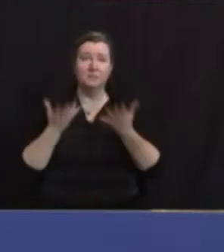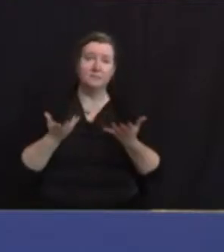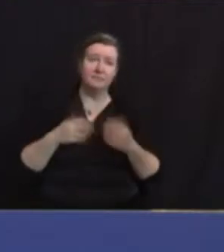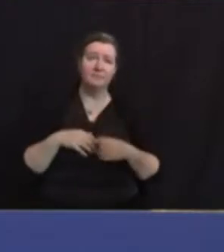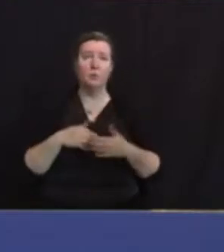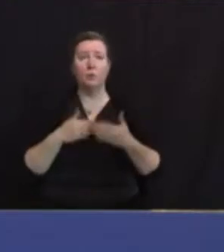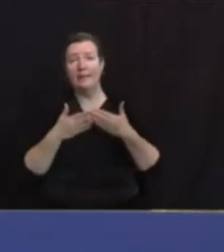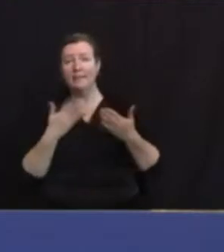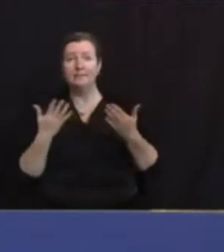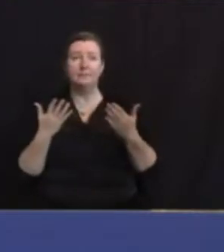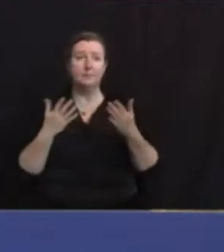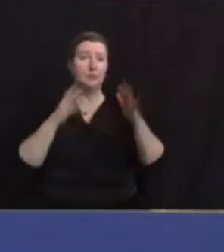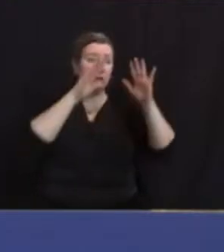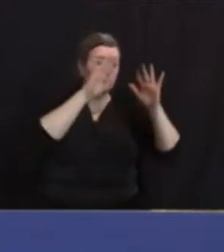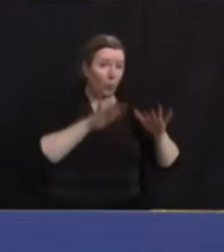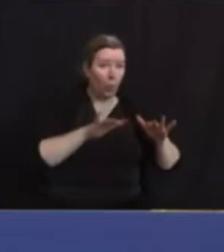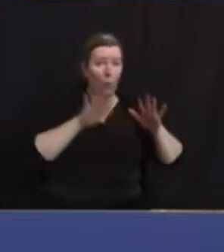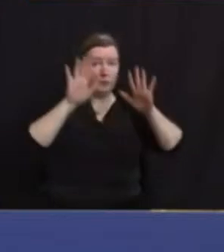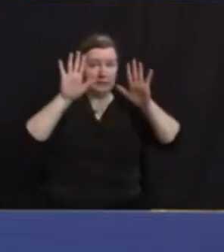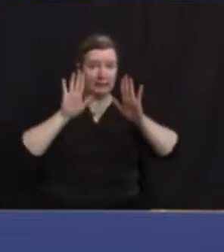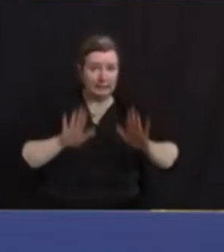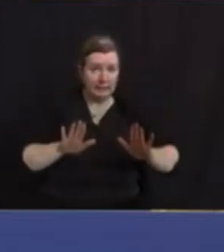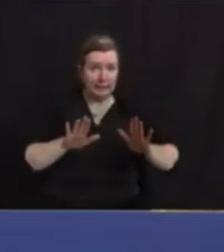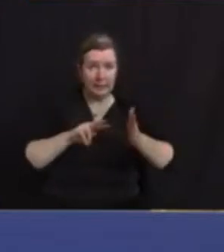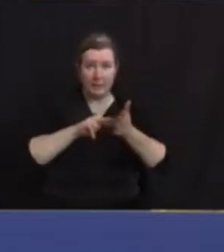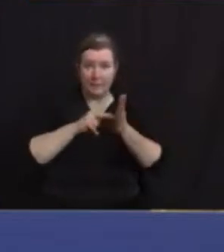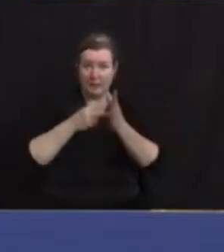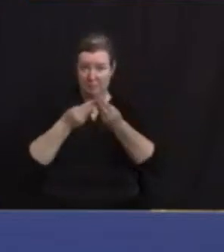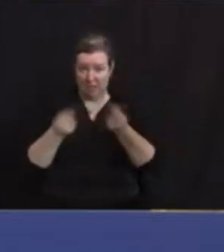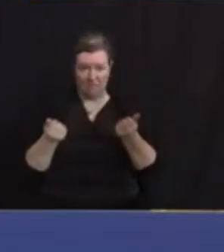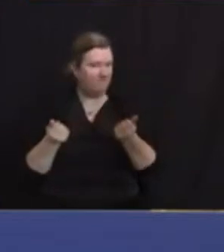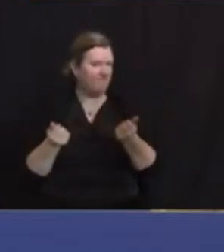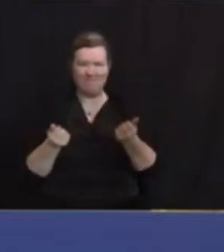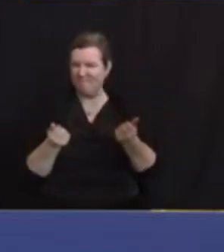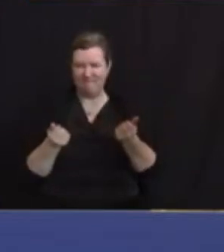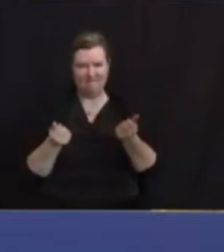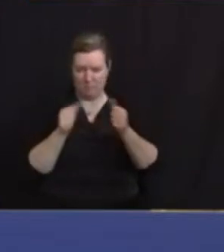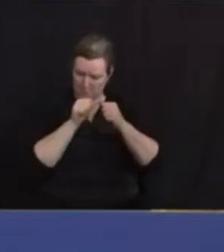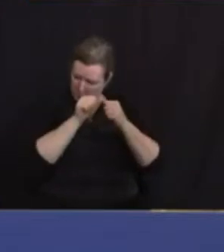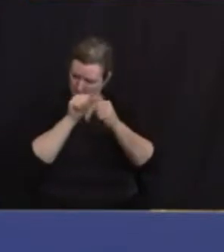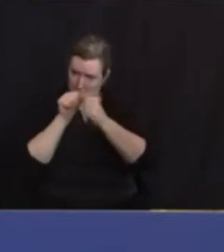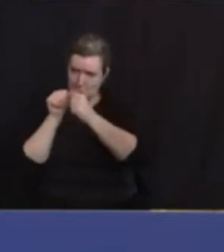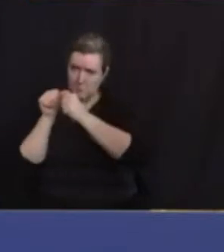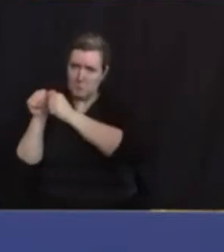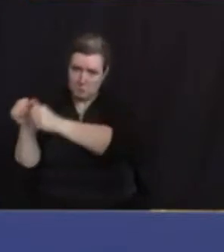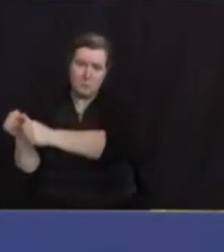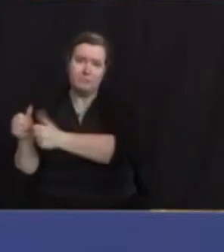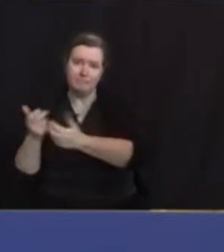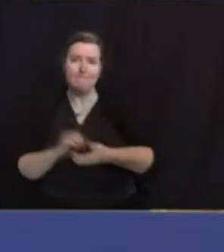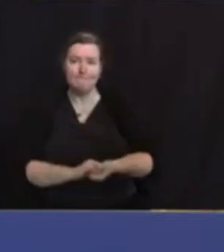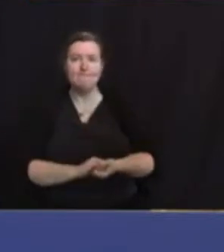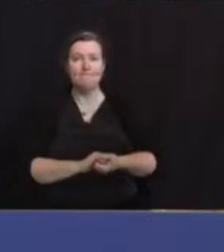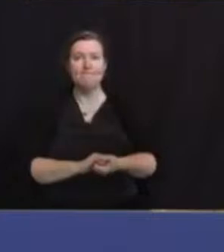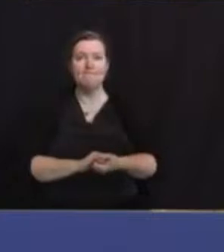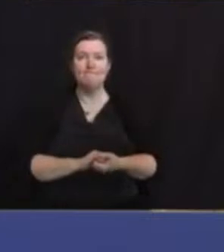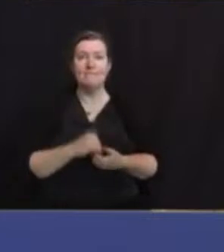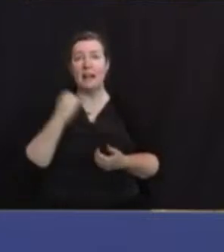on the ground for quite a while. So, folks, again, 211 for a warming